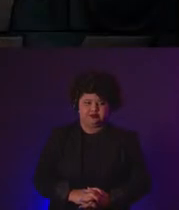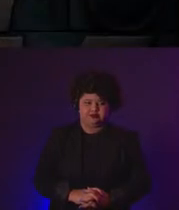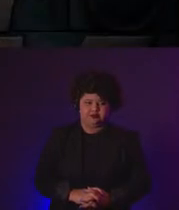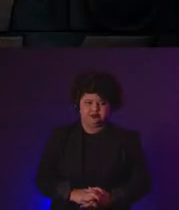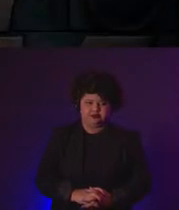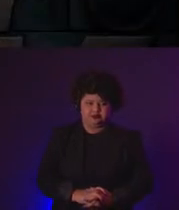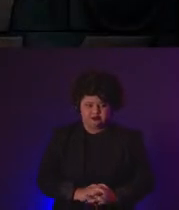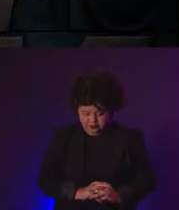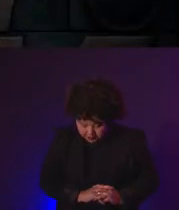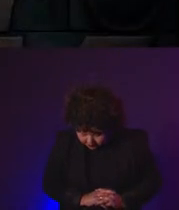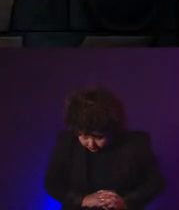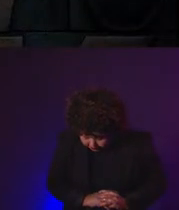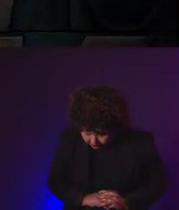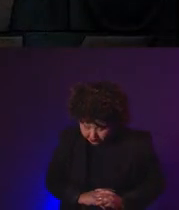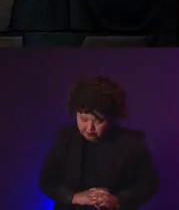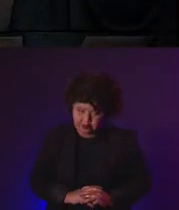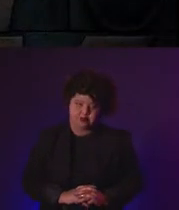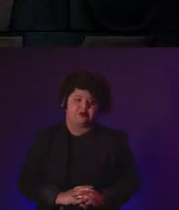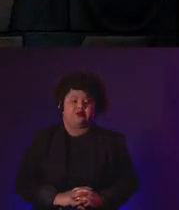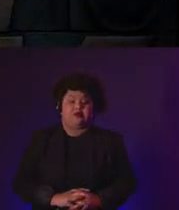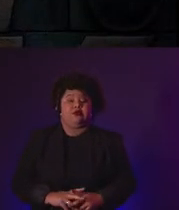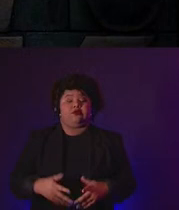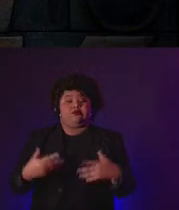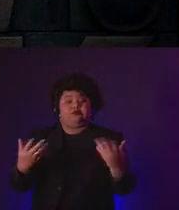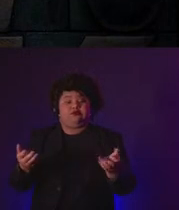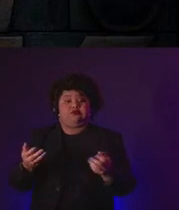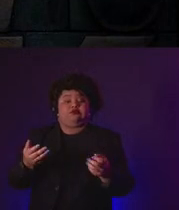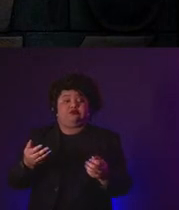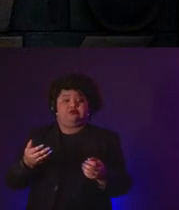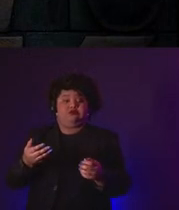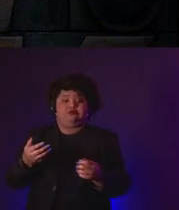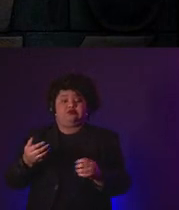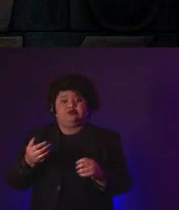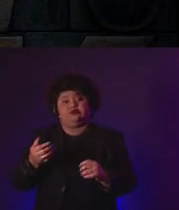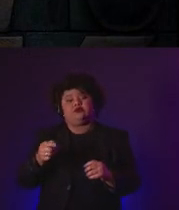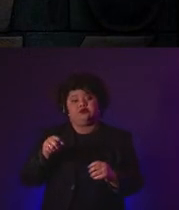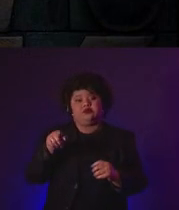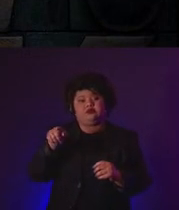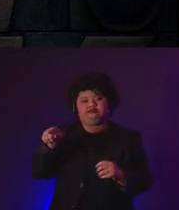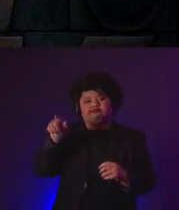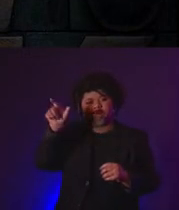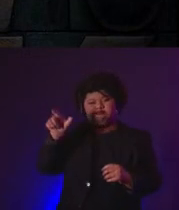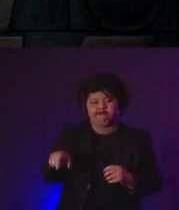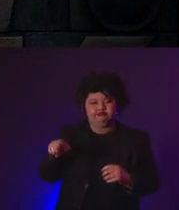I was the chair of the search committee that hired Phil initially. He became a